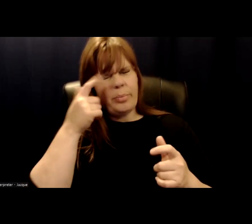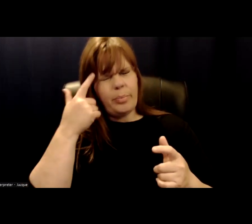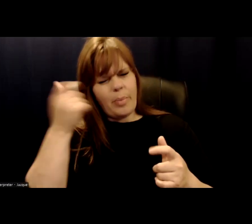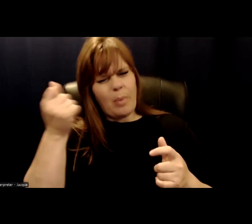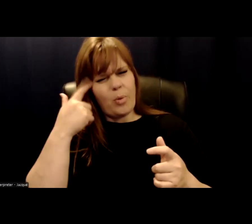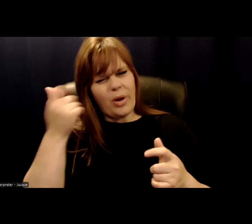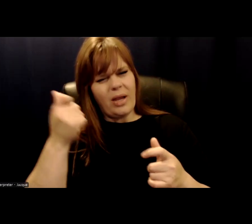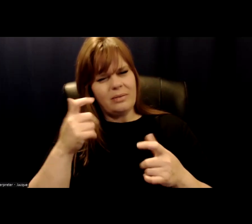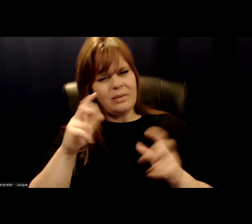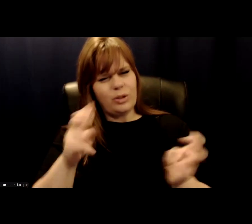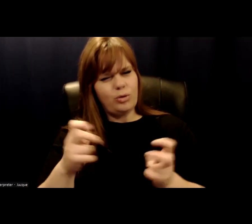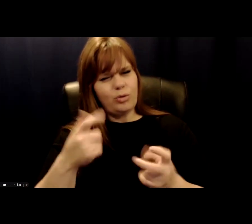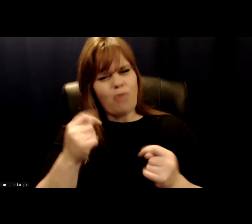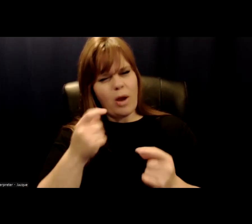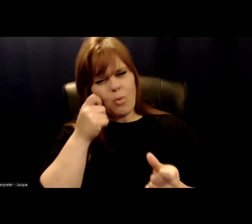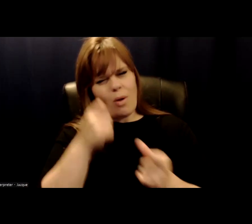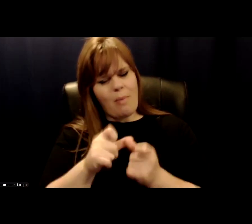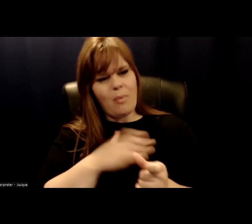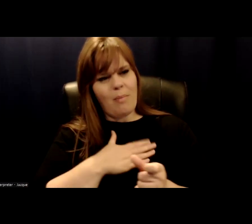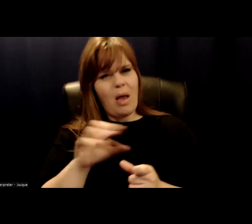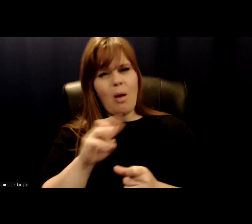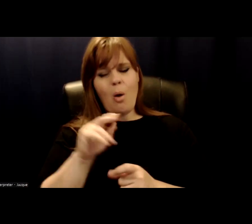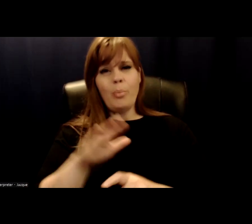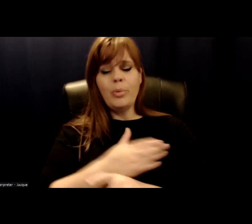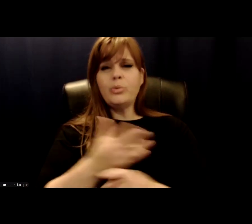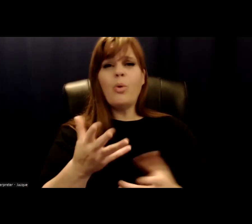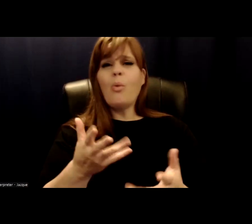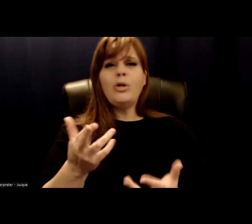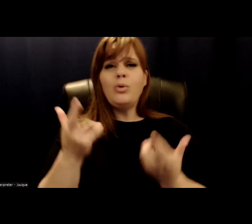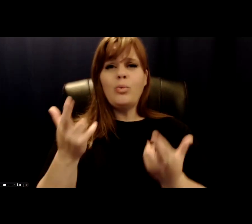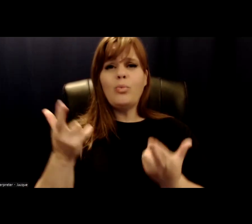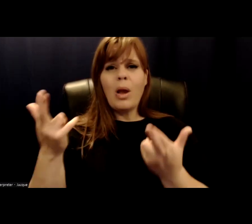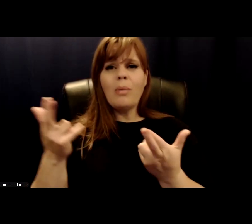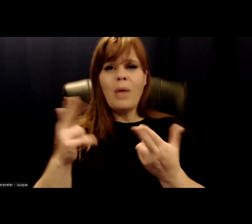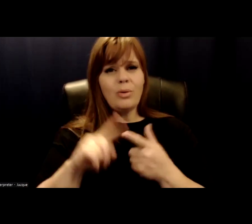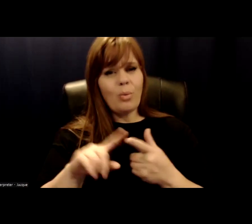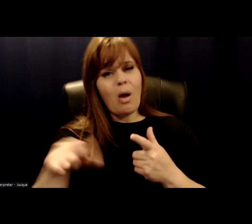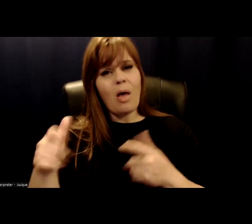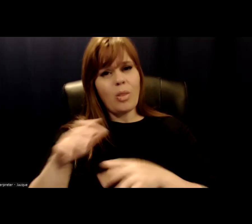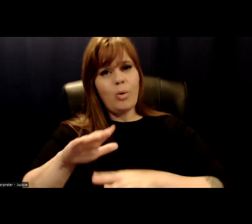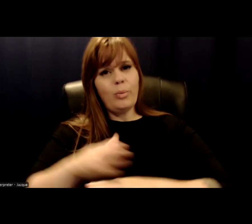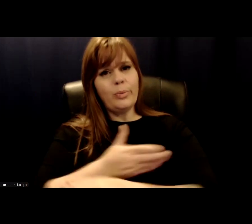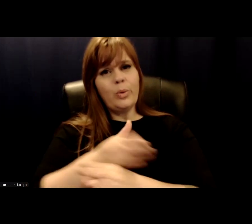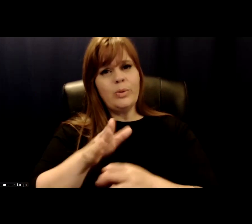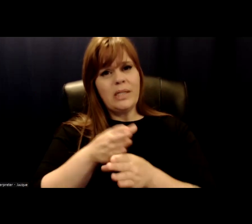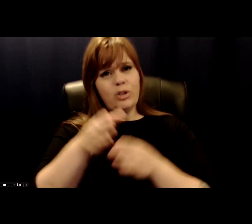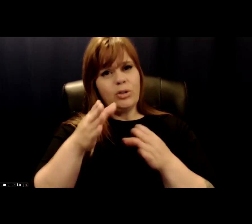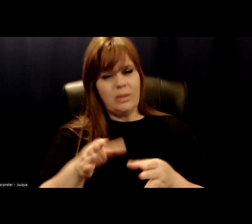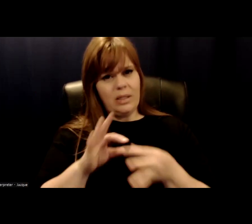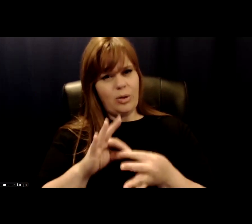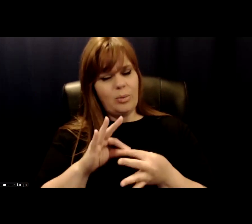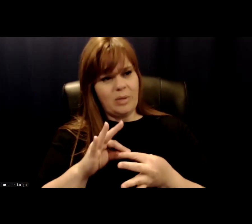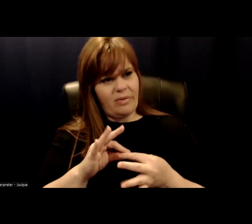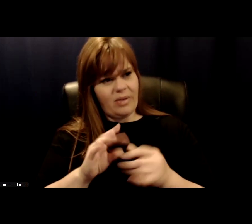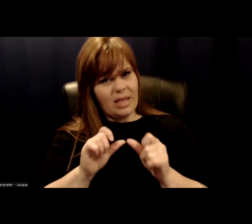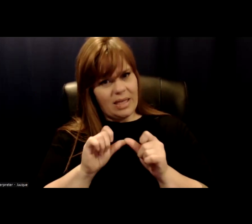music. What would you recommend to other musicians in terms of continuing to grow